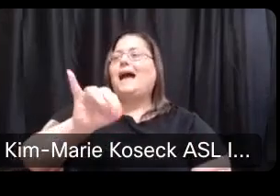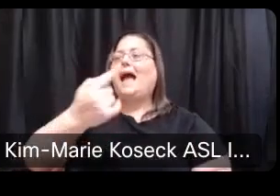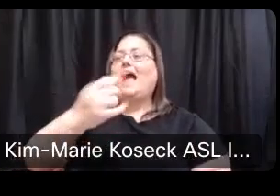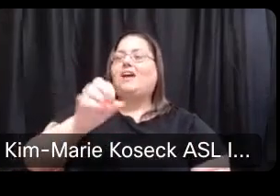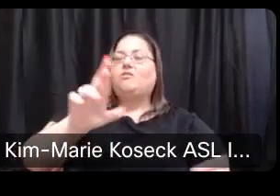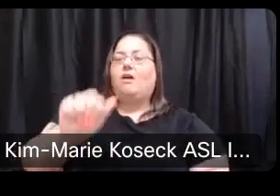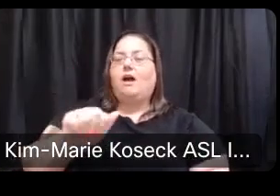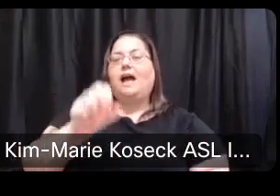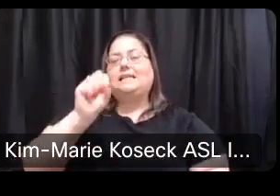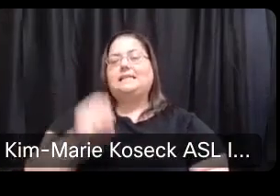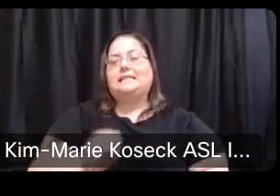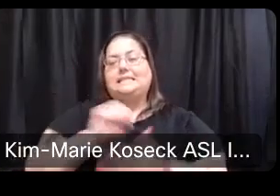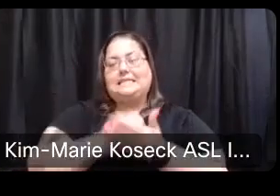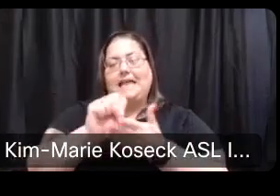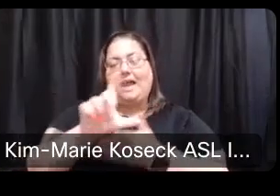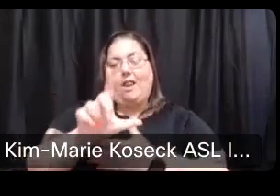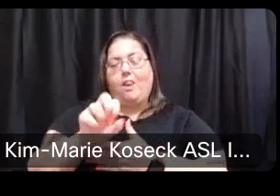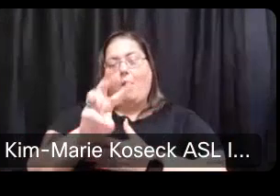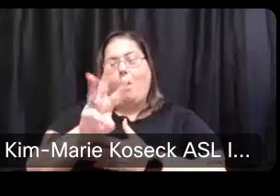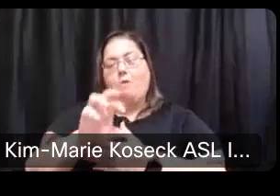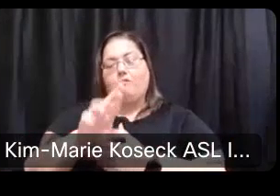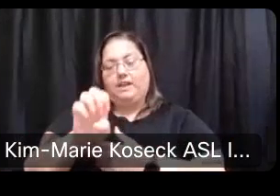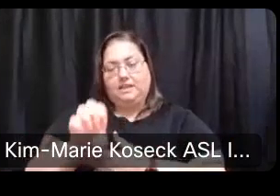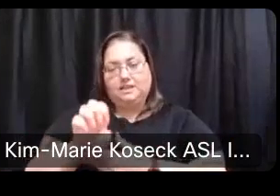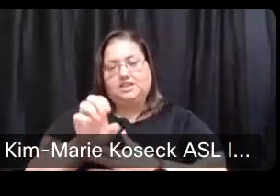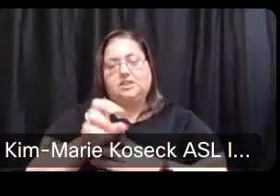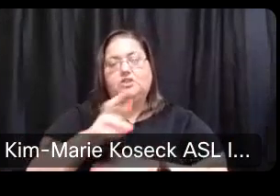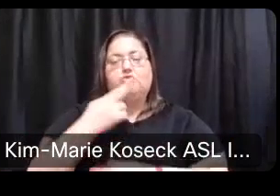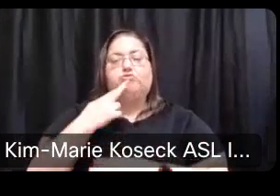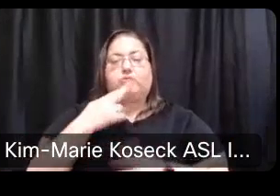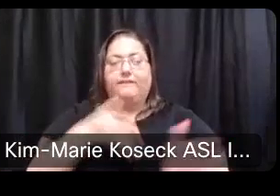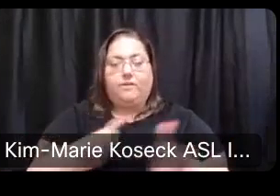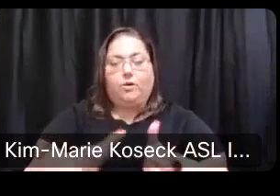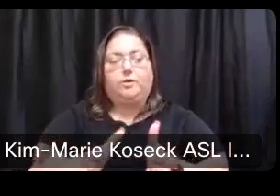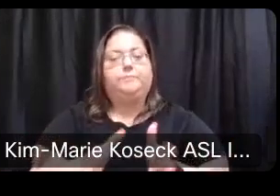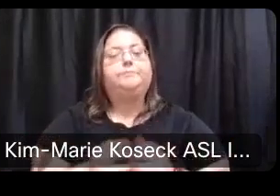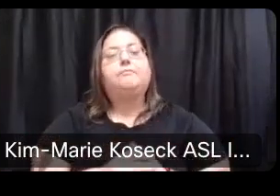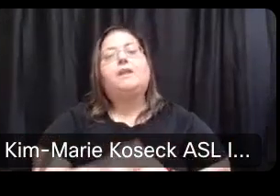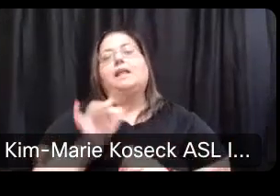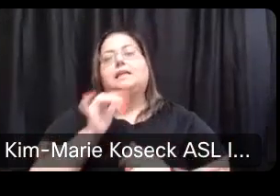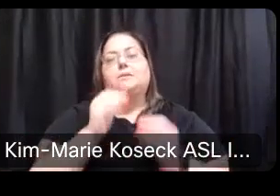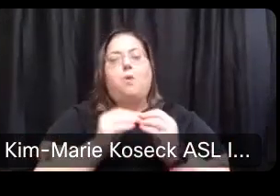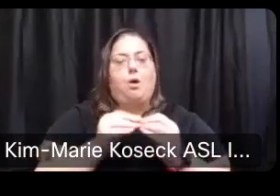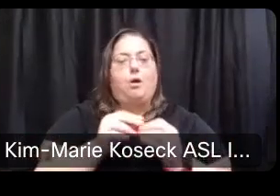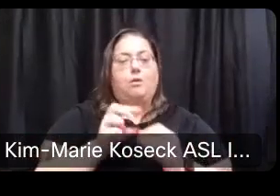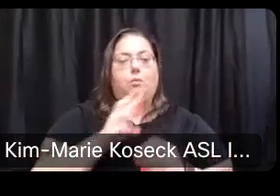St. Lawrence River as they adapt to fluctuating water levels that go beyond what the community can